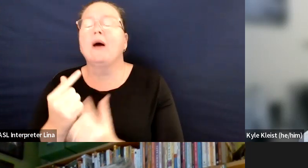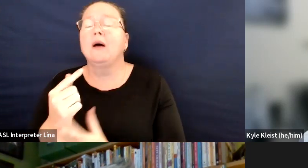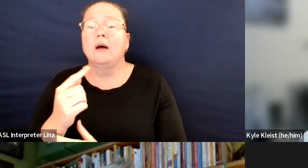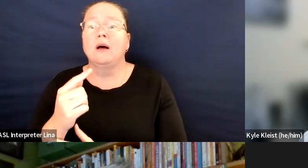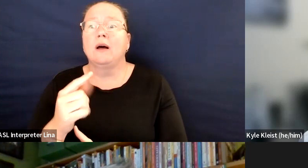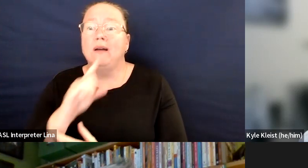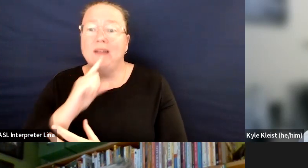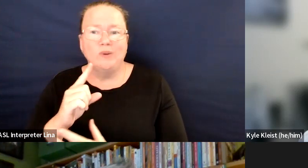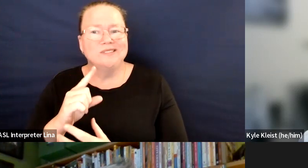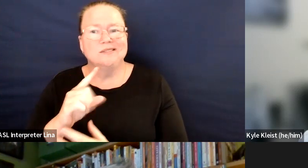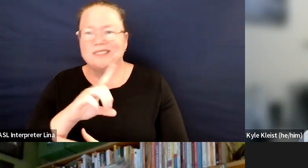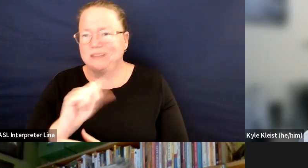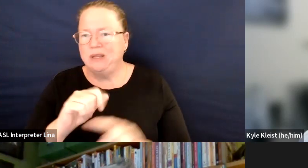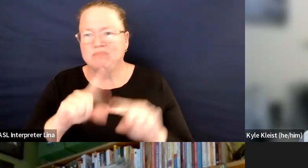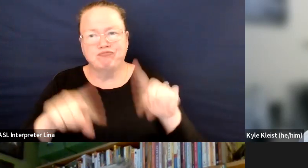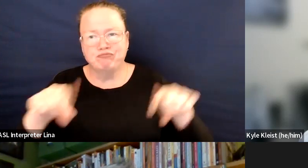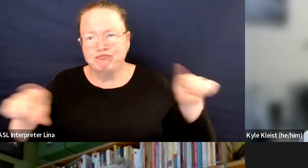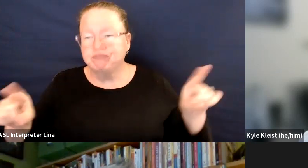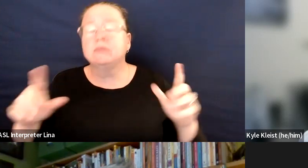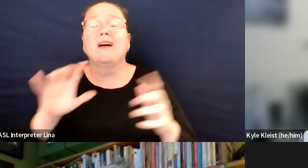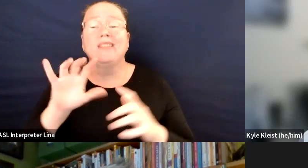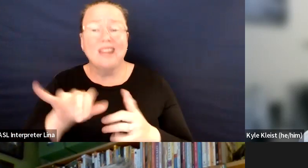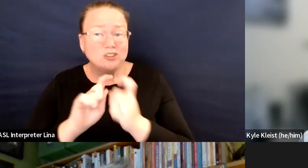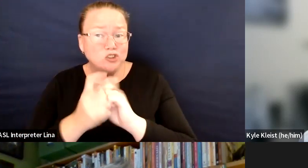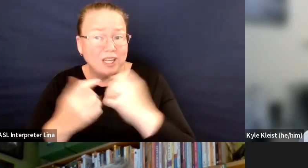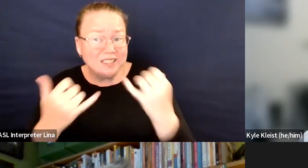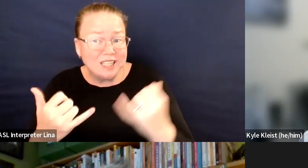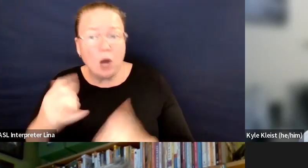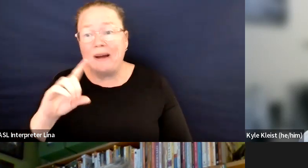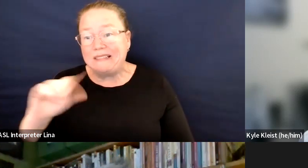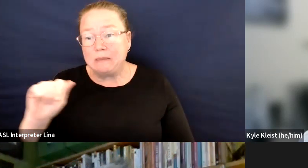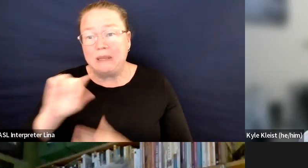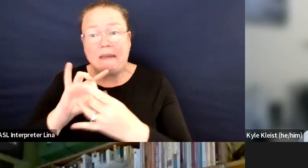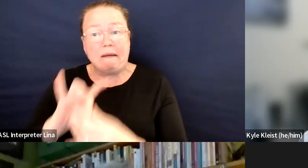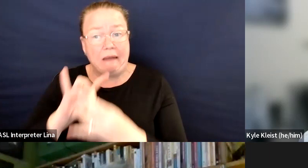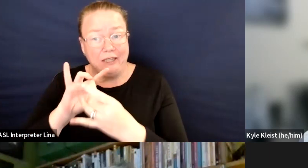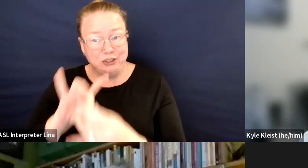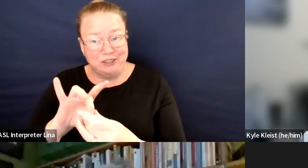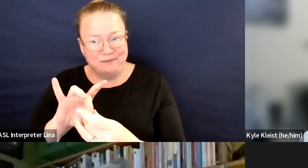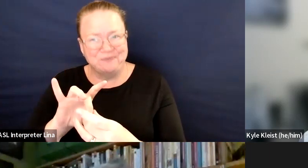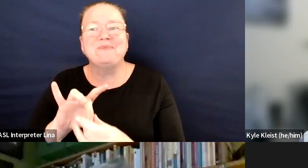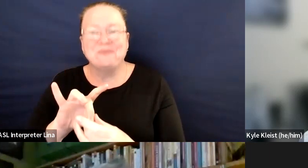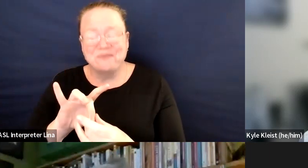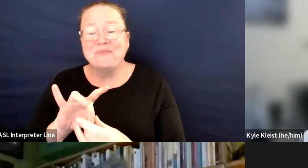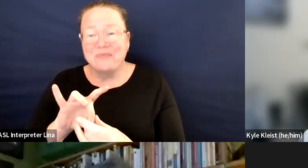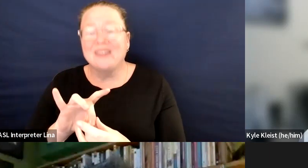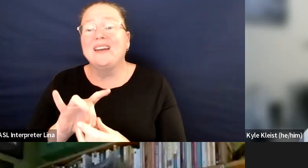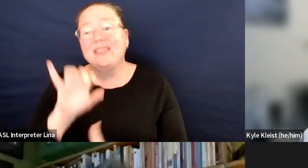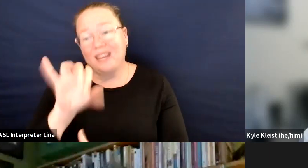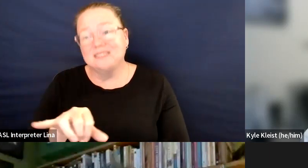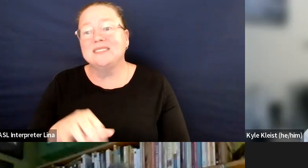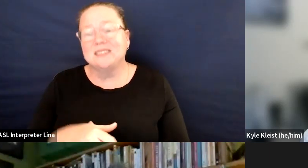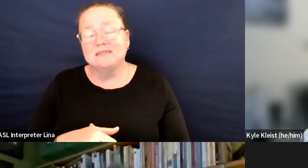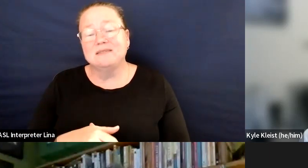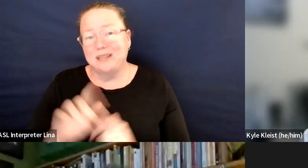across disabilities. And we've changed that now to Disability Connection. And that's